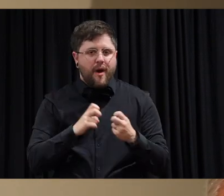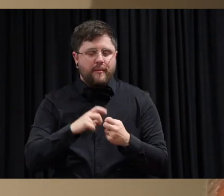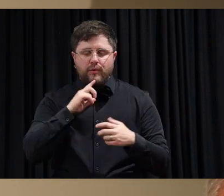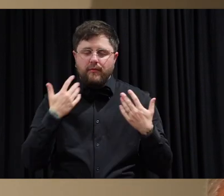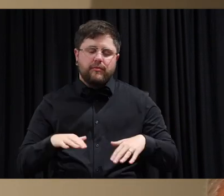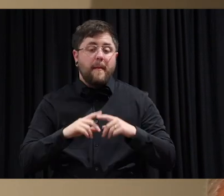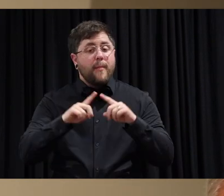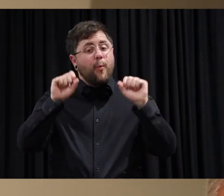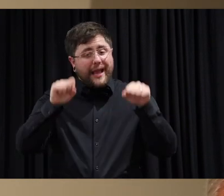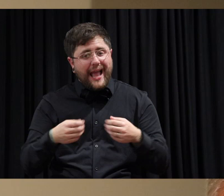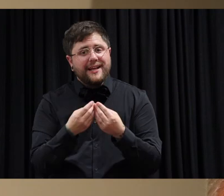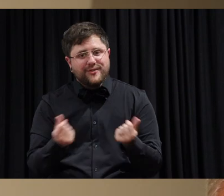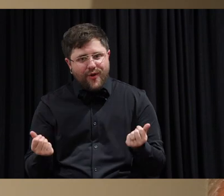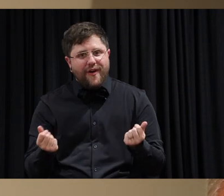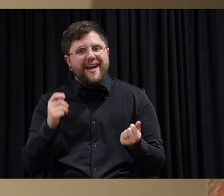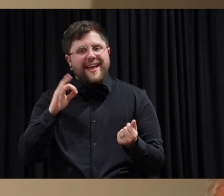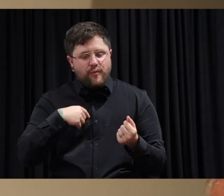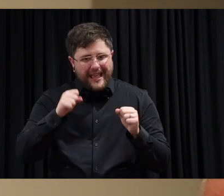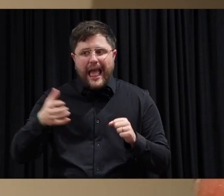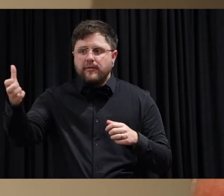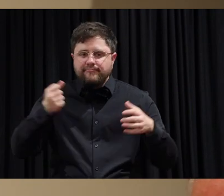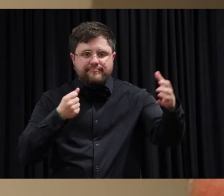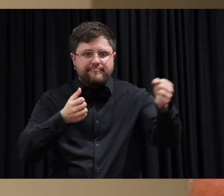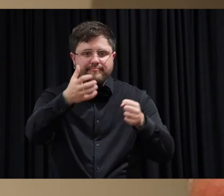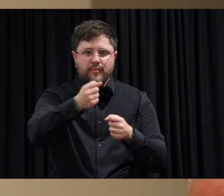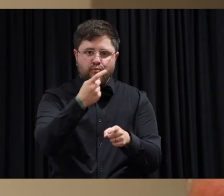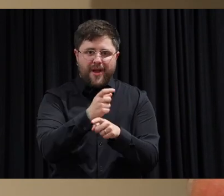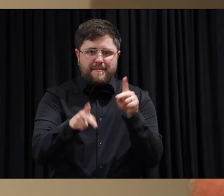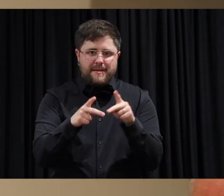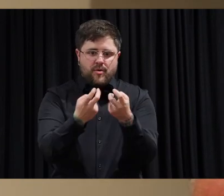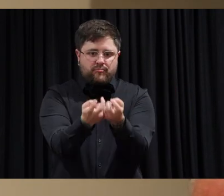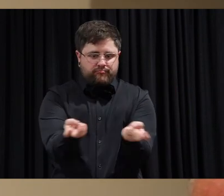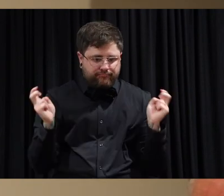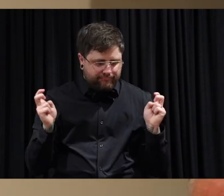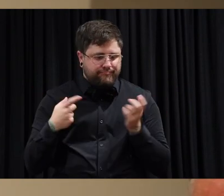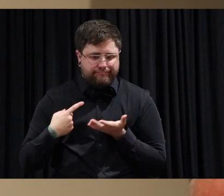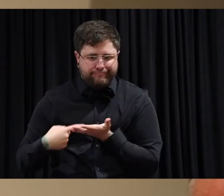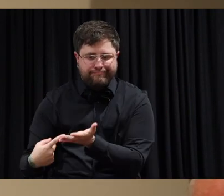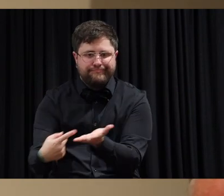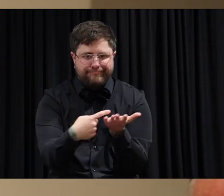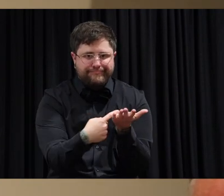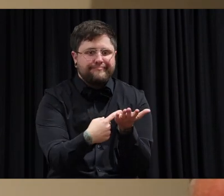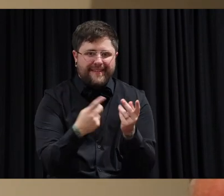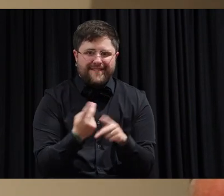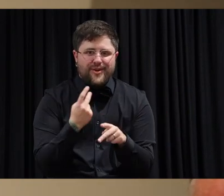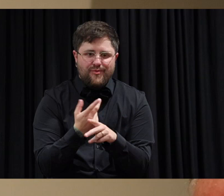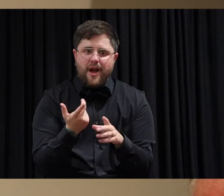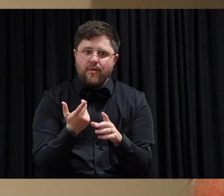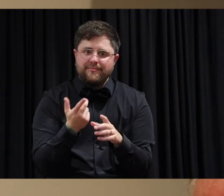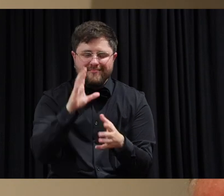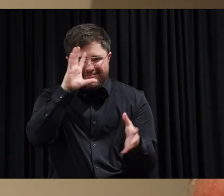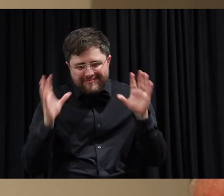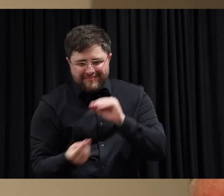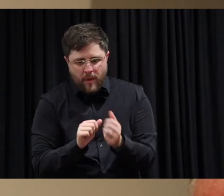solvable, I promise you, if we can bring all the right people at the table to have the conversation and really have a comprehensive